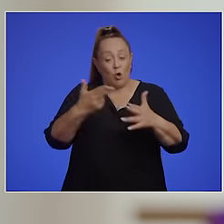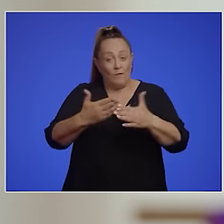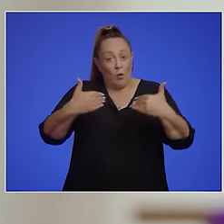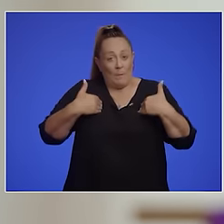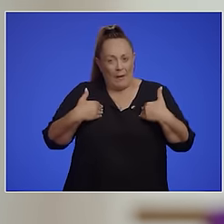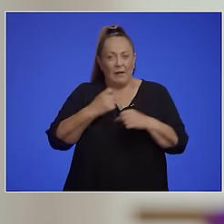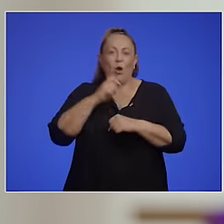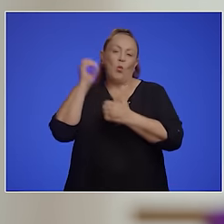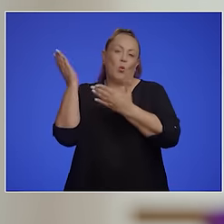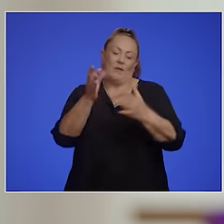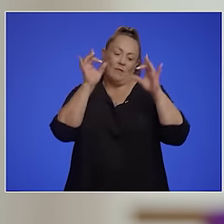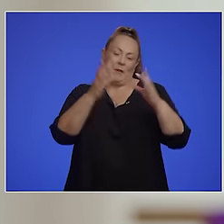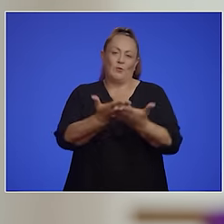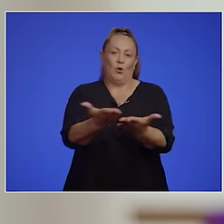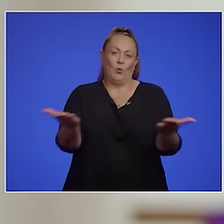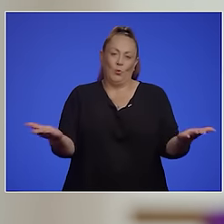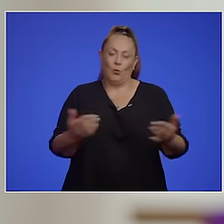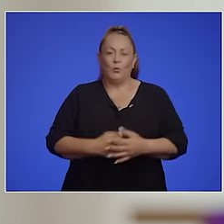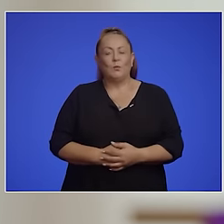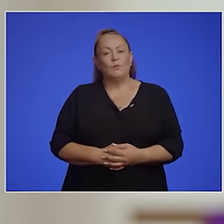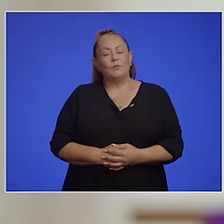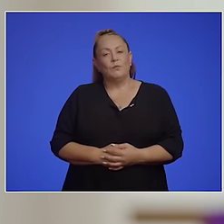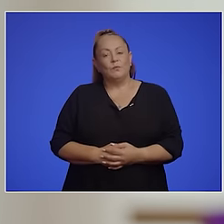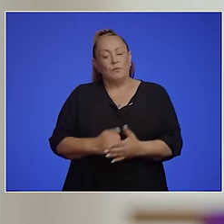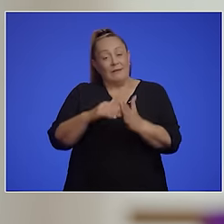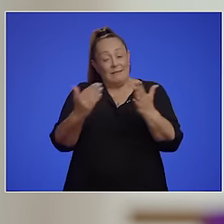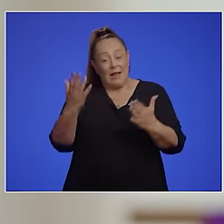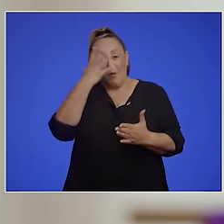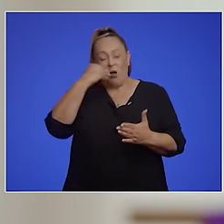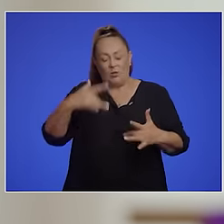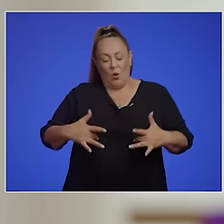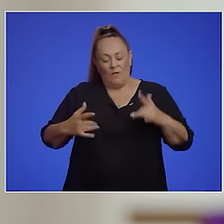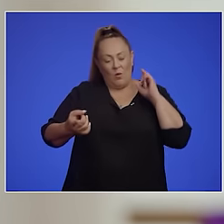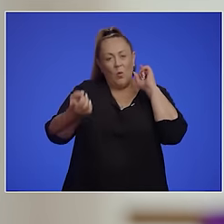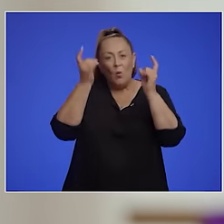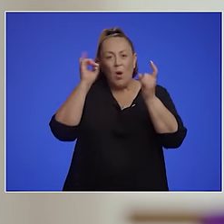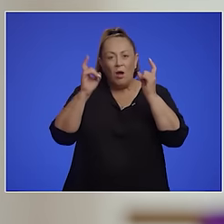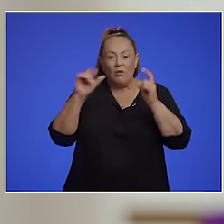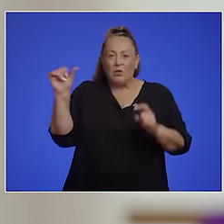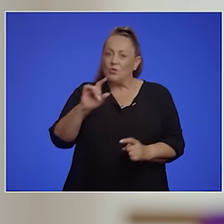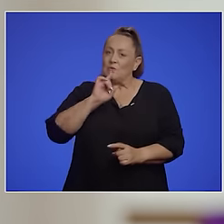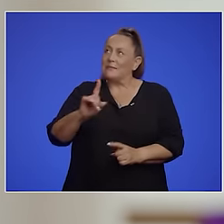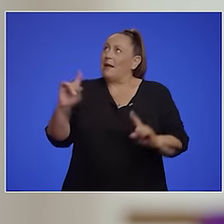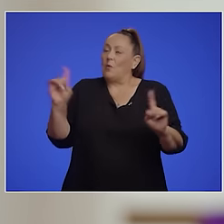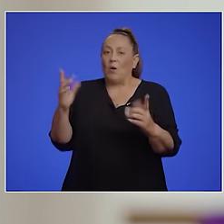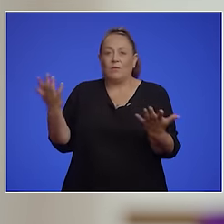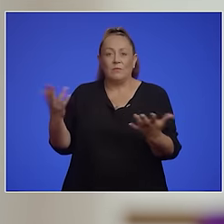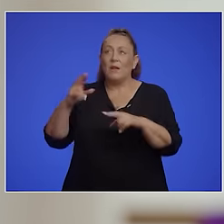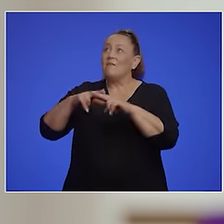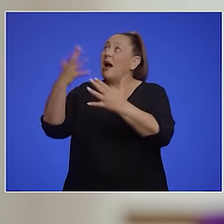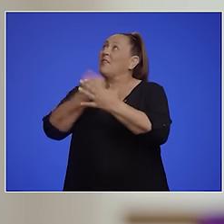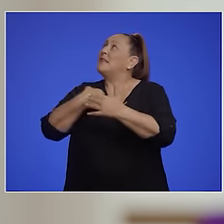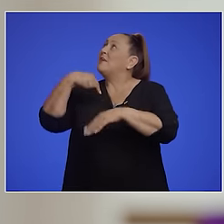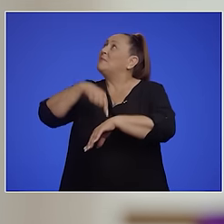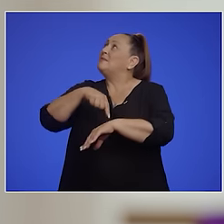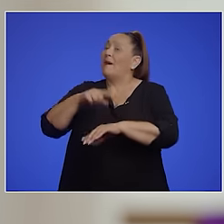will honour him. Now my soul is troubled. What shall I say? Father, save me from